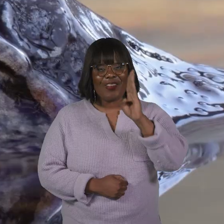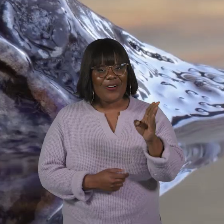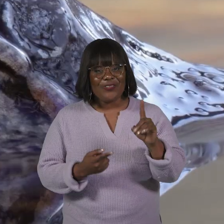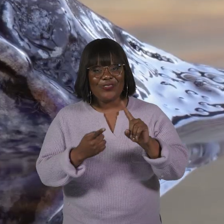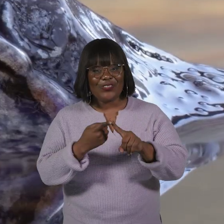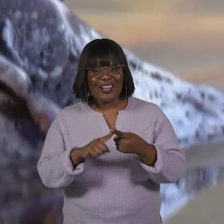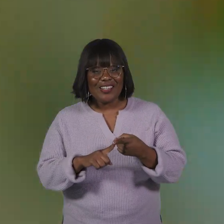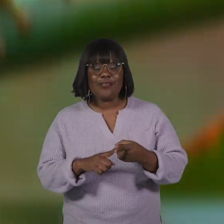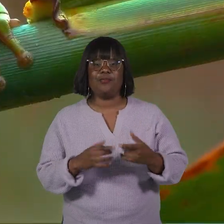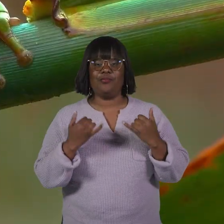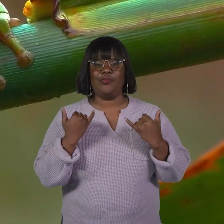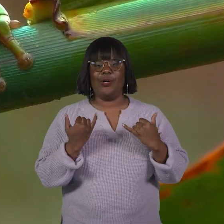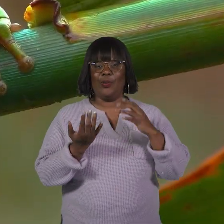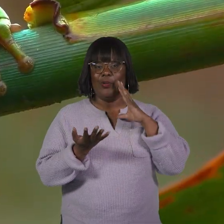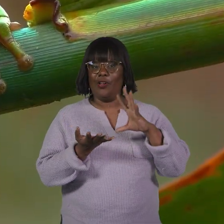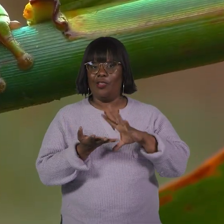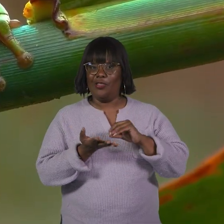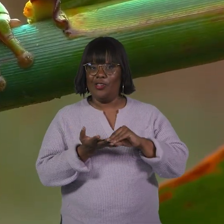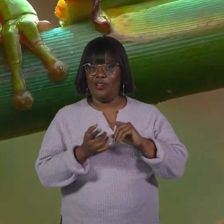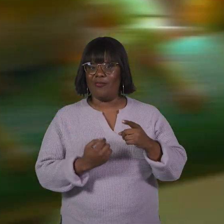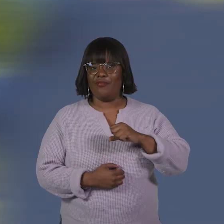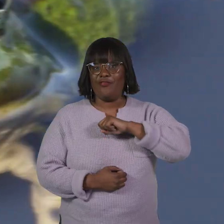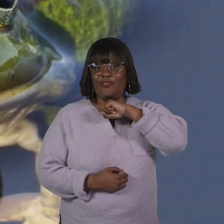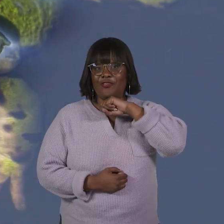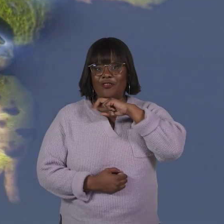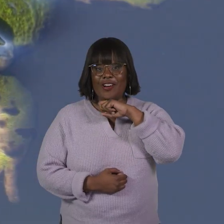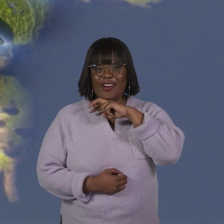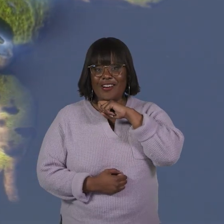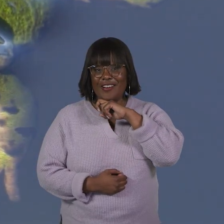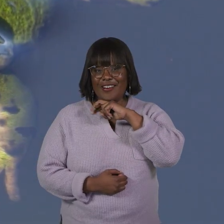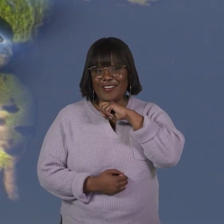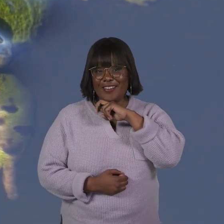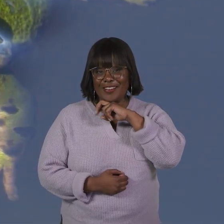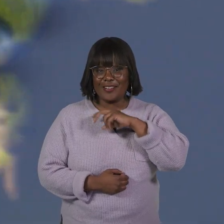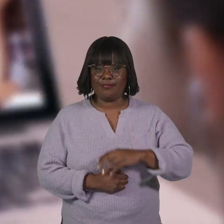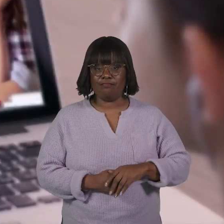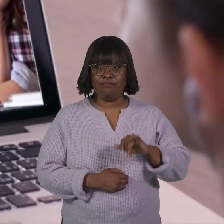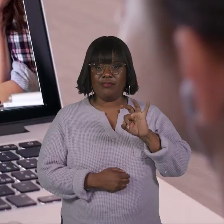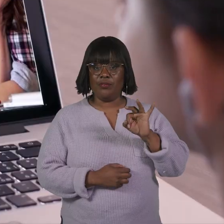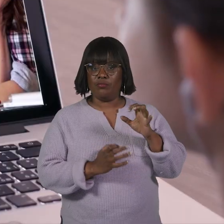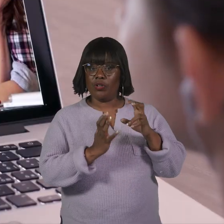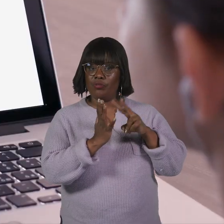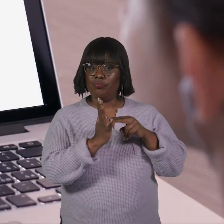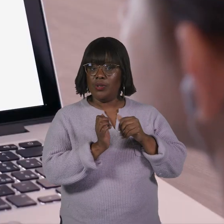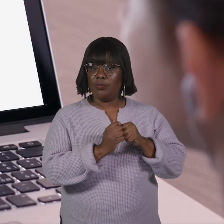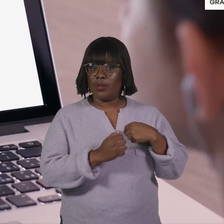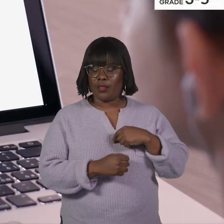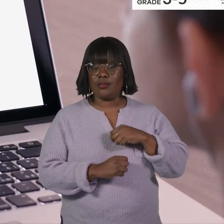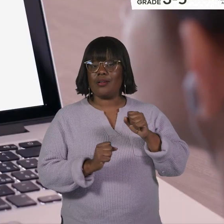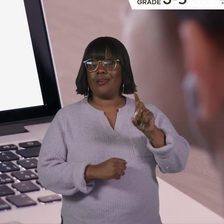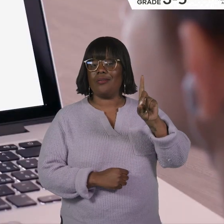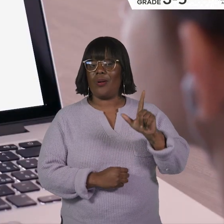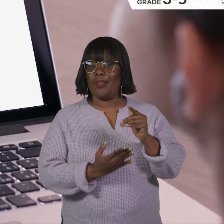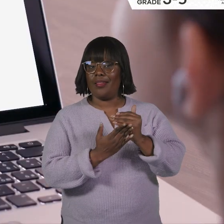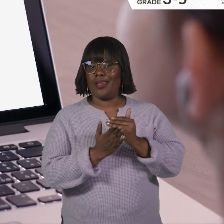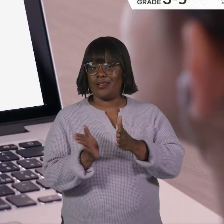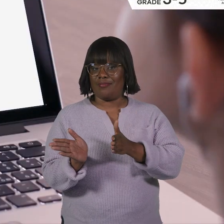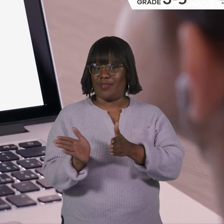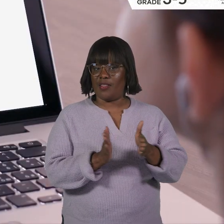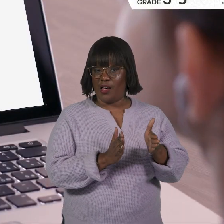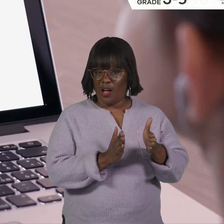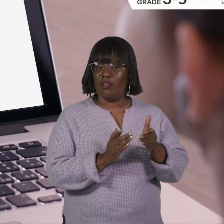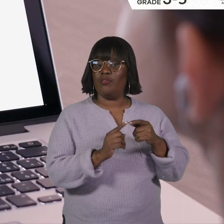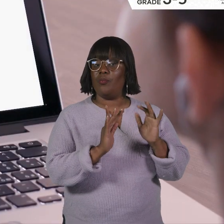Hello friends! Today, we are going to learn all about frogs. If you want to read along with us, you can download